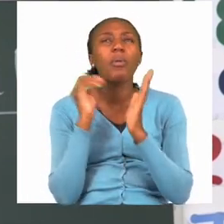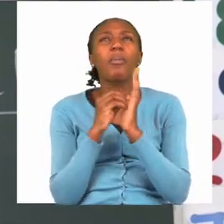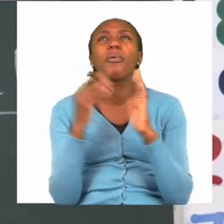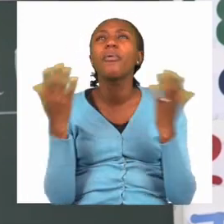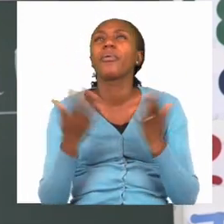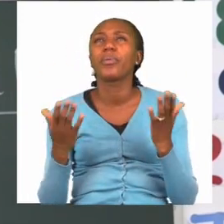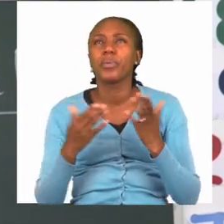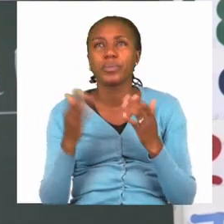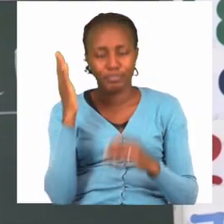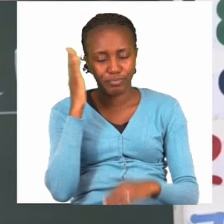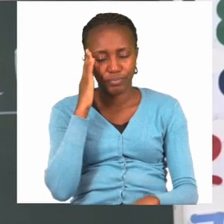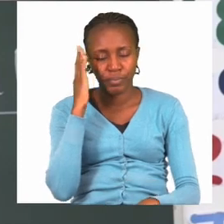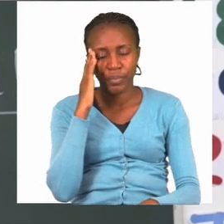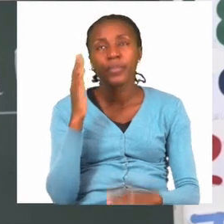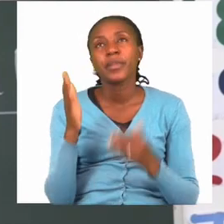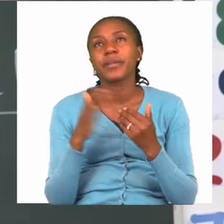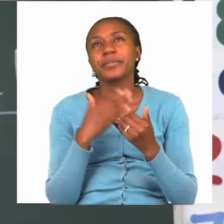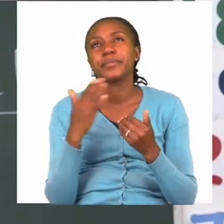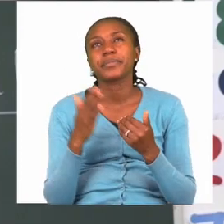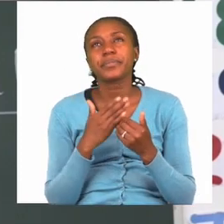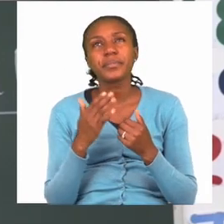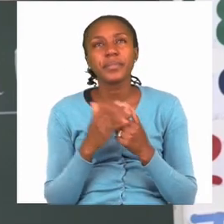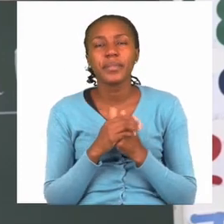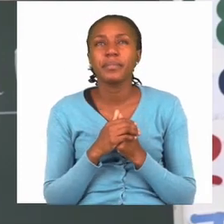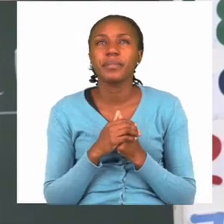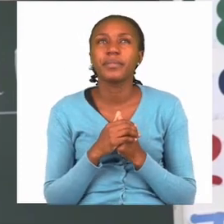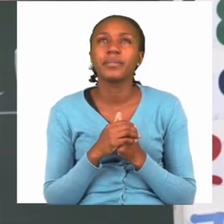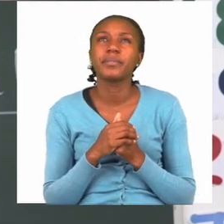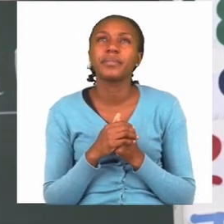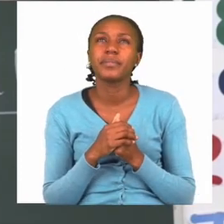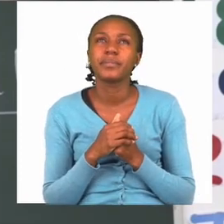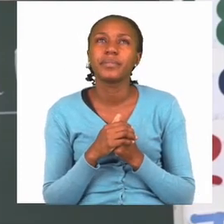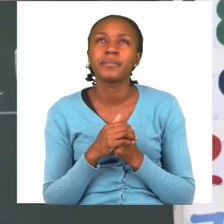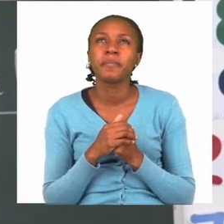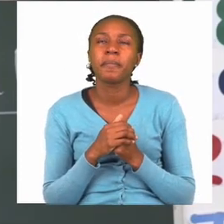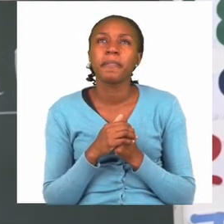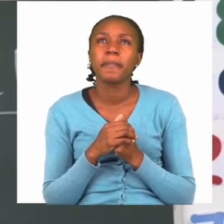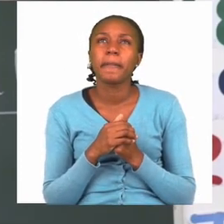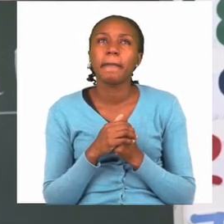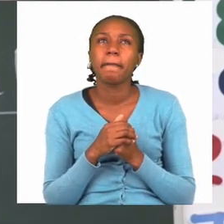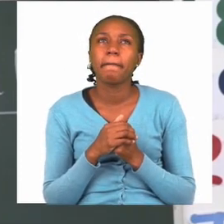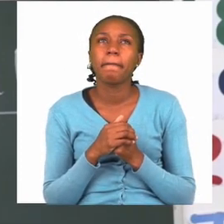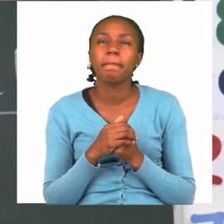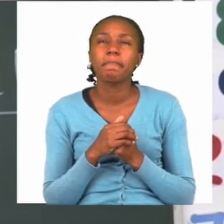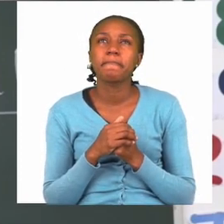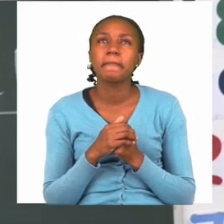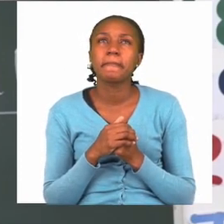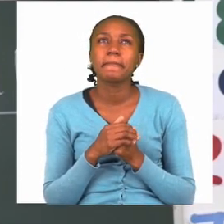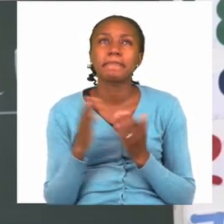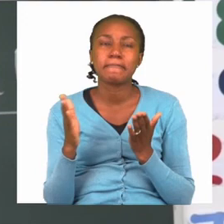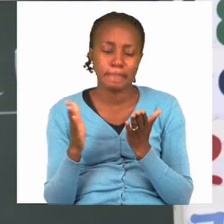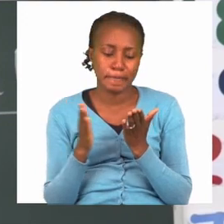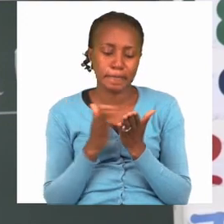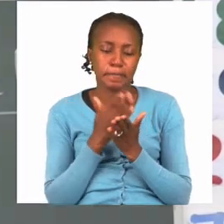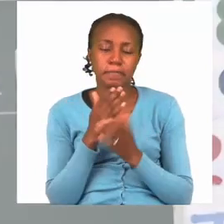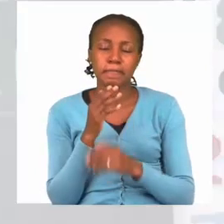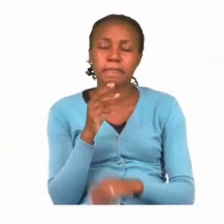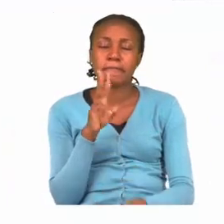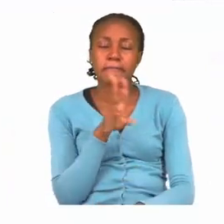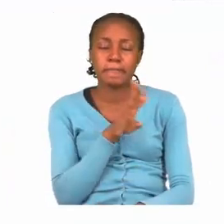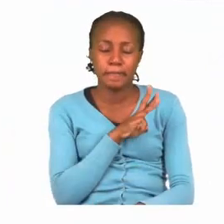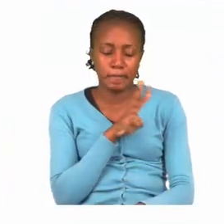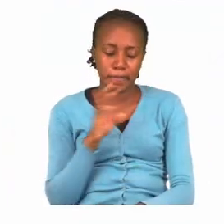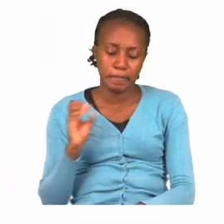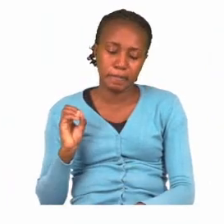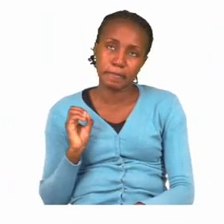your crossword. Now, before you go ahead to complete your crossword, let's turn our booklets to